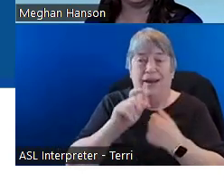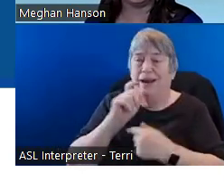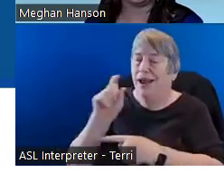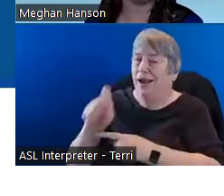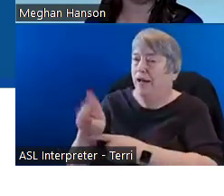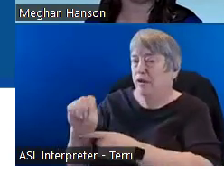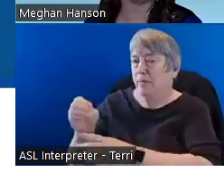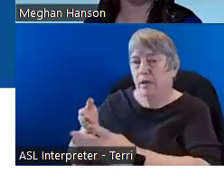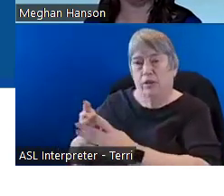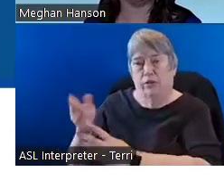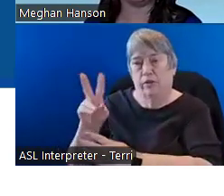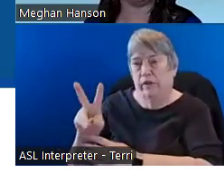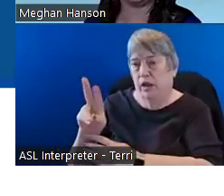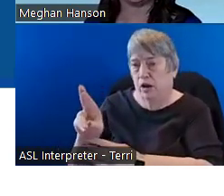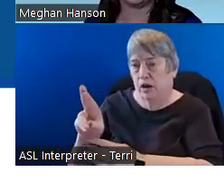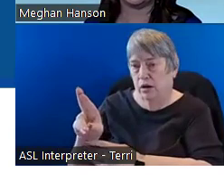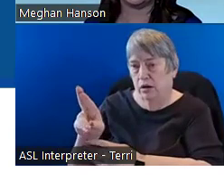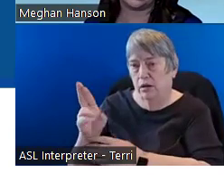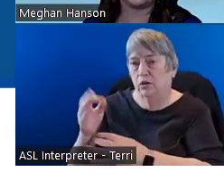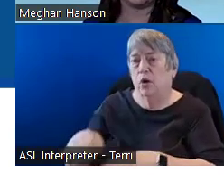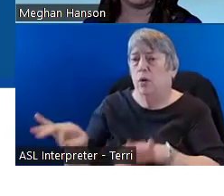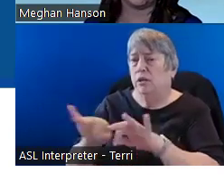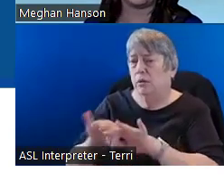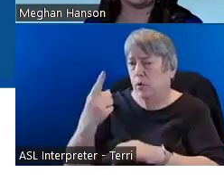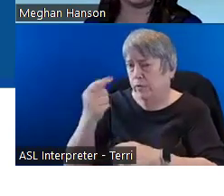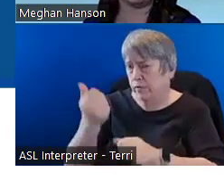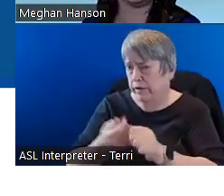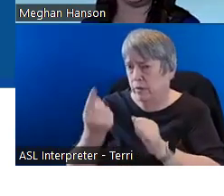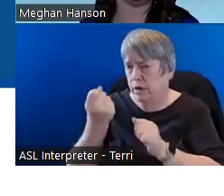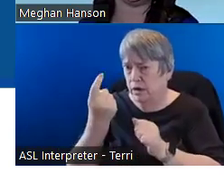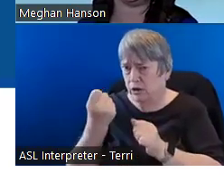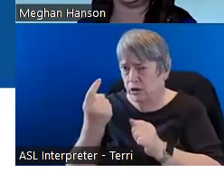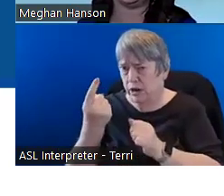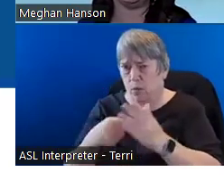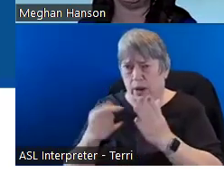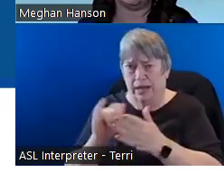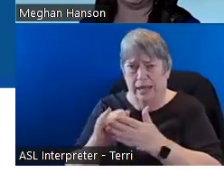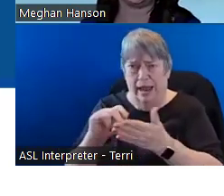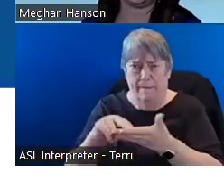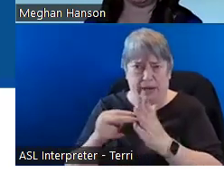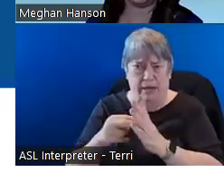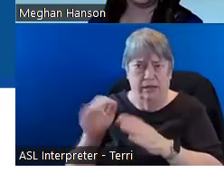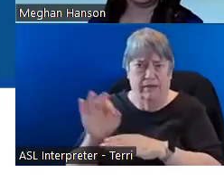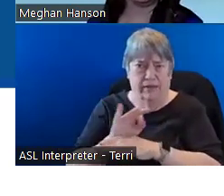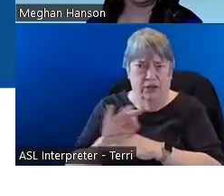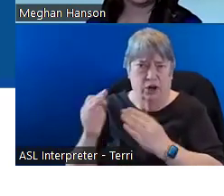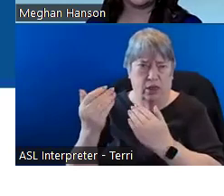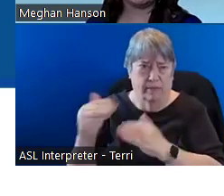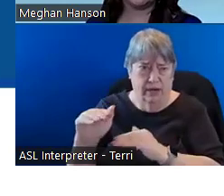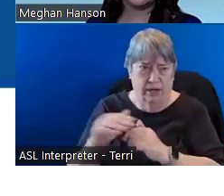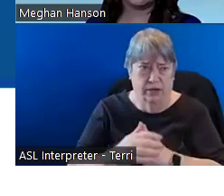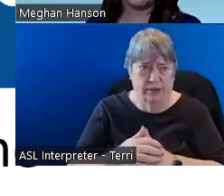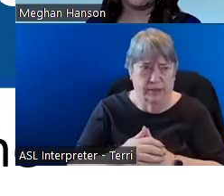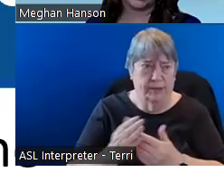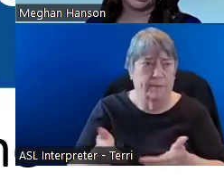VR. So it's really important for our providers to understand what the functional limitations that they need to address are. Next